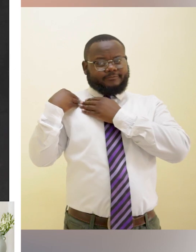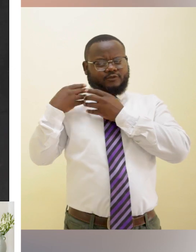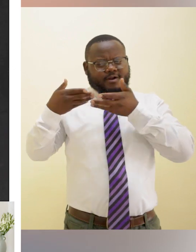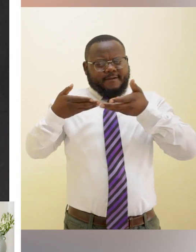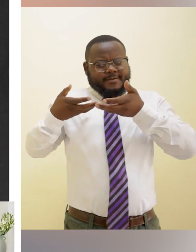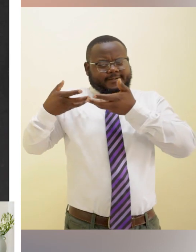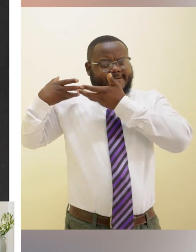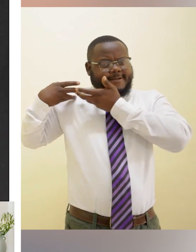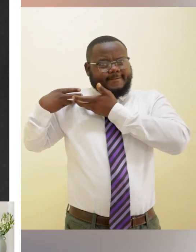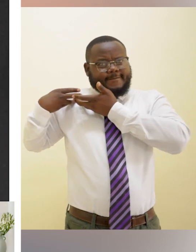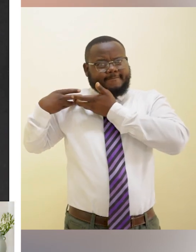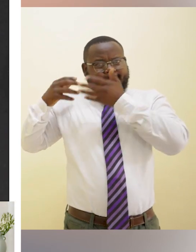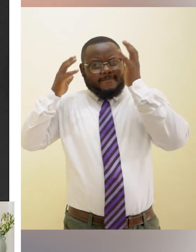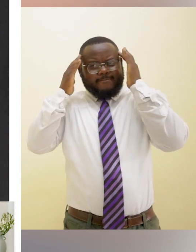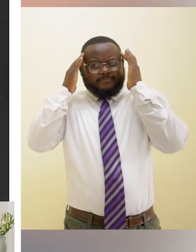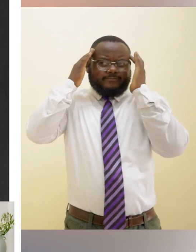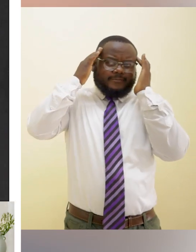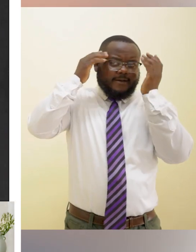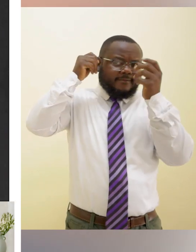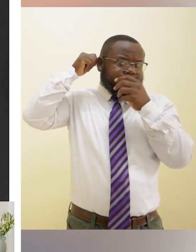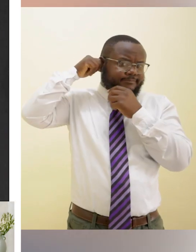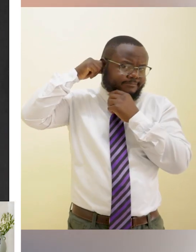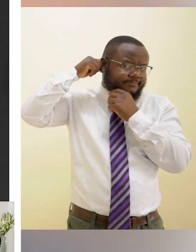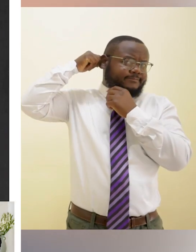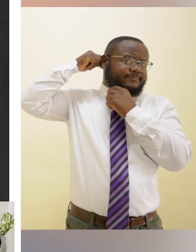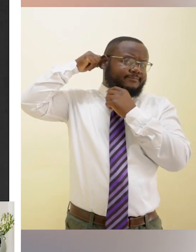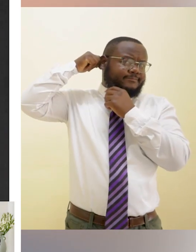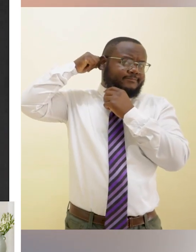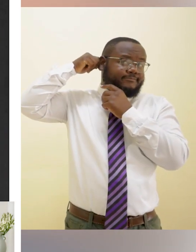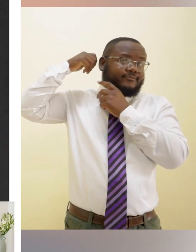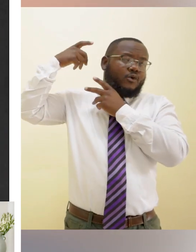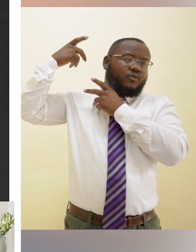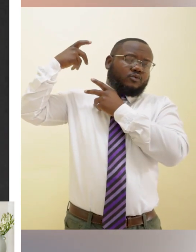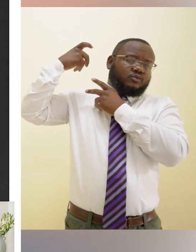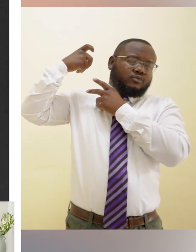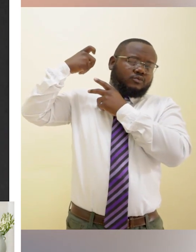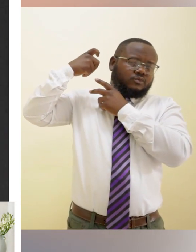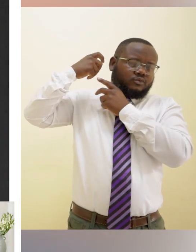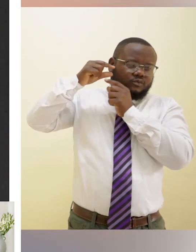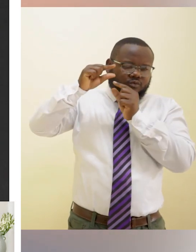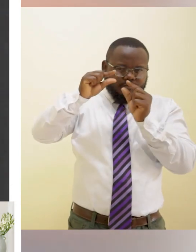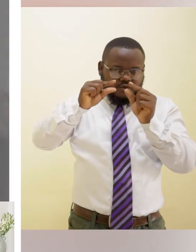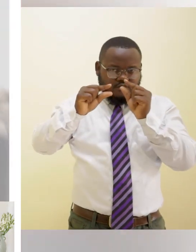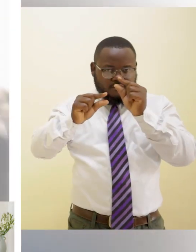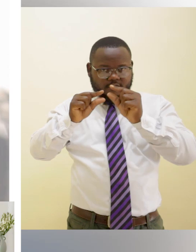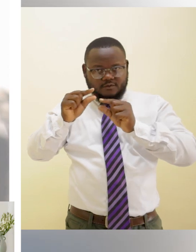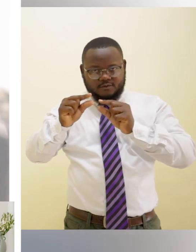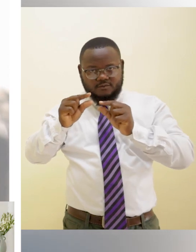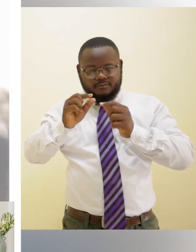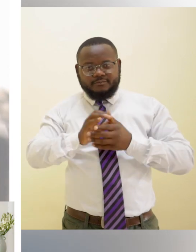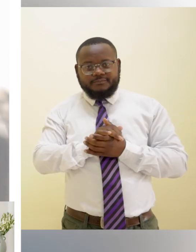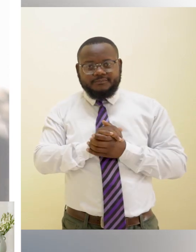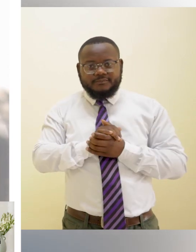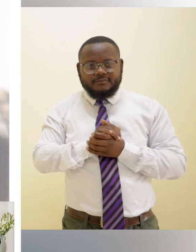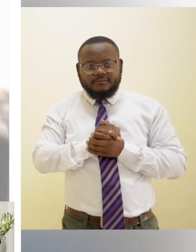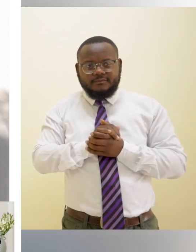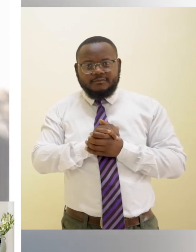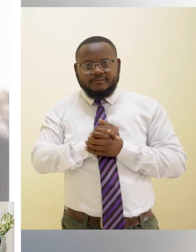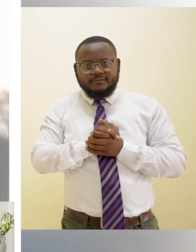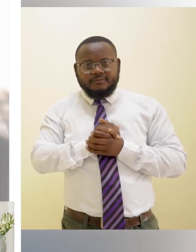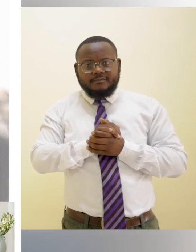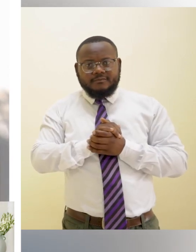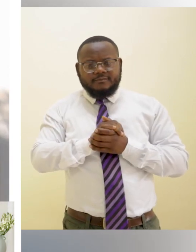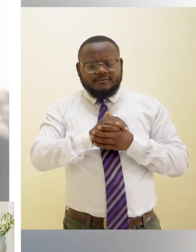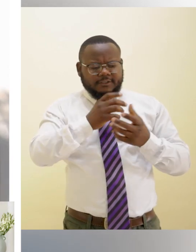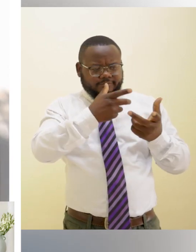the ear. Tilt head and pull the ear upwards and backwards, then irrigate gently. Fill syringe with